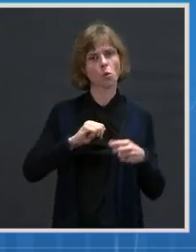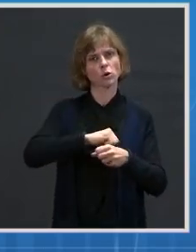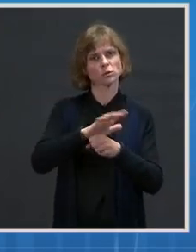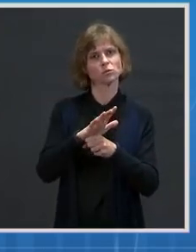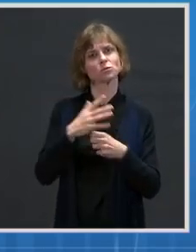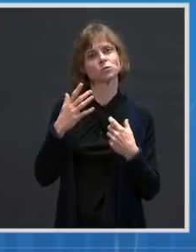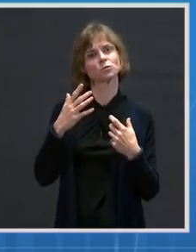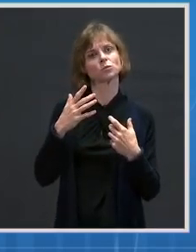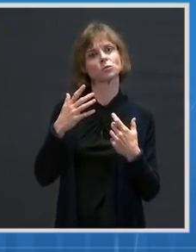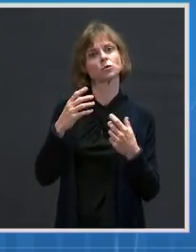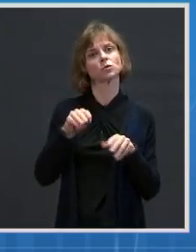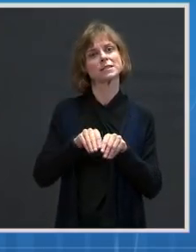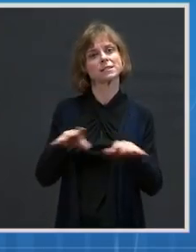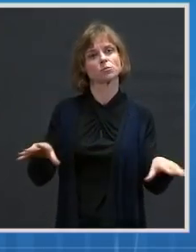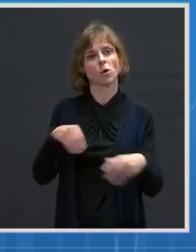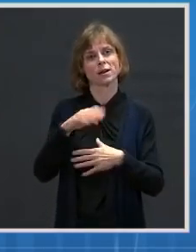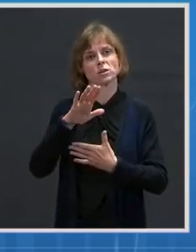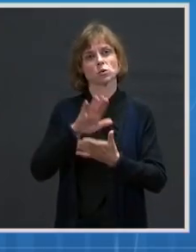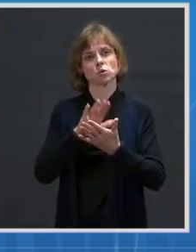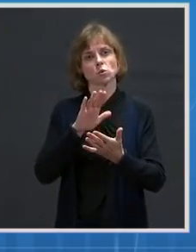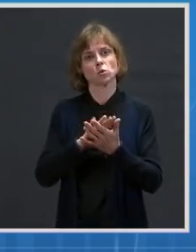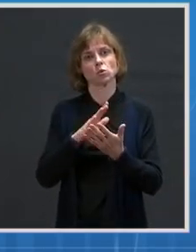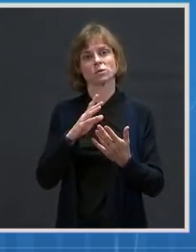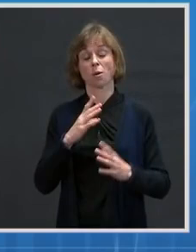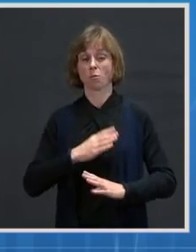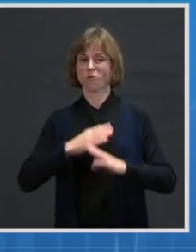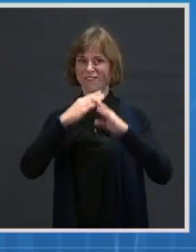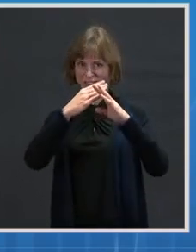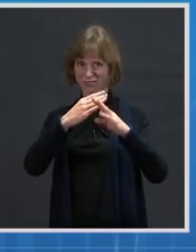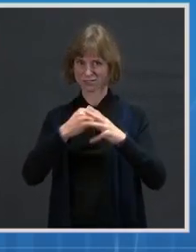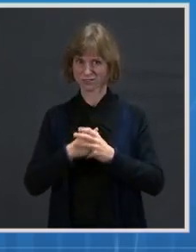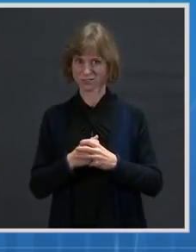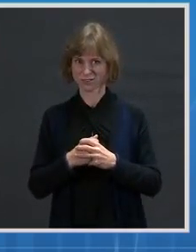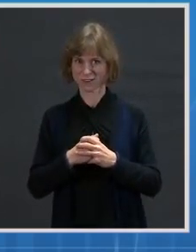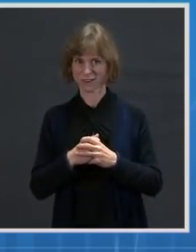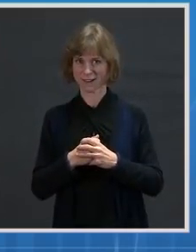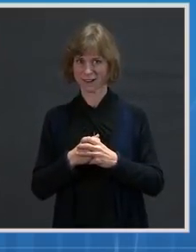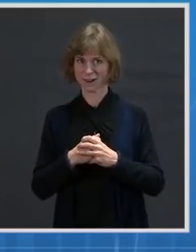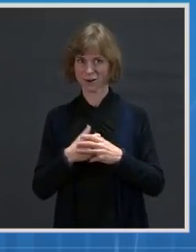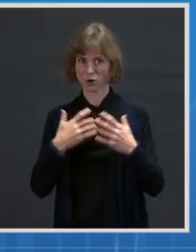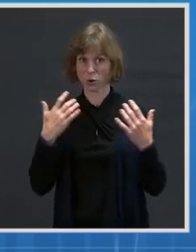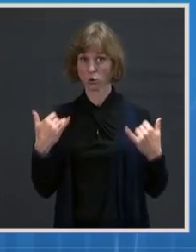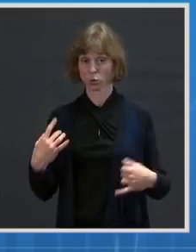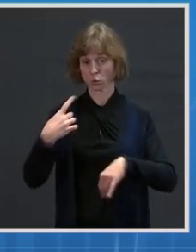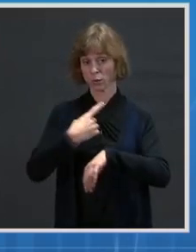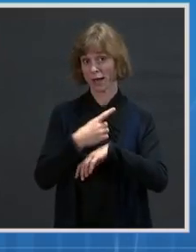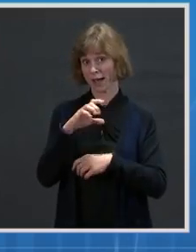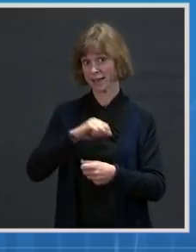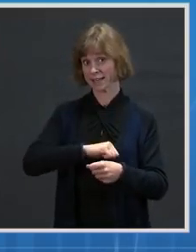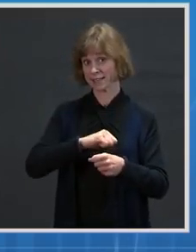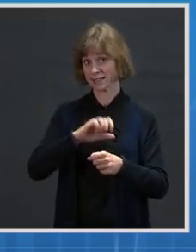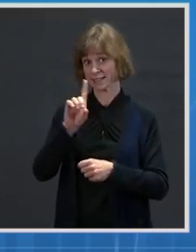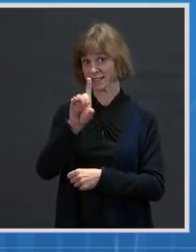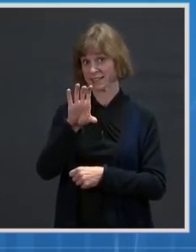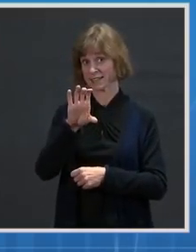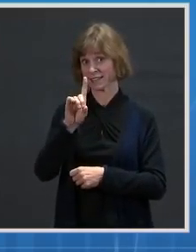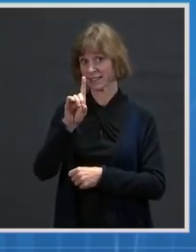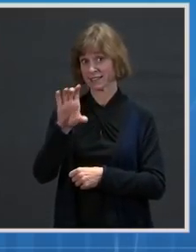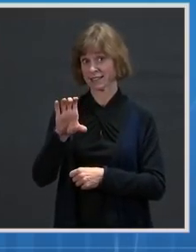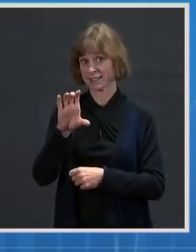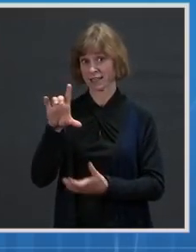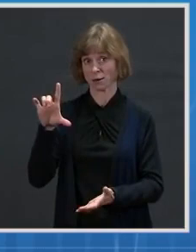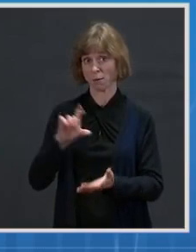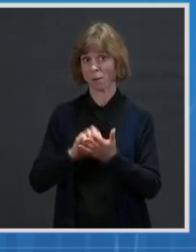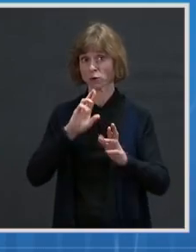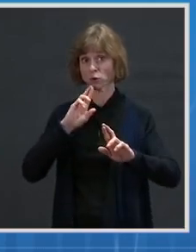outbreaks and steps that can help prevent spread in schools. Today, CDC published a concerning report in the